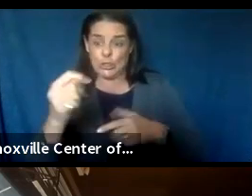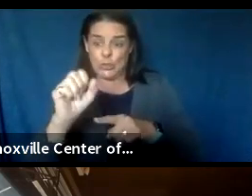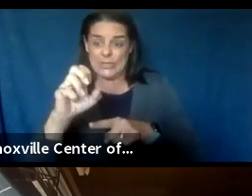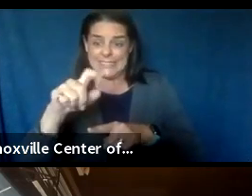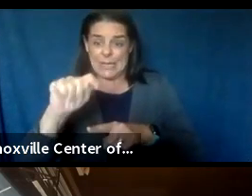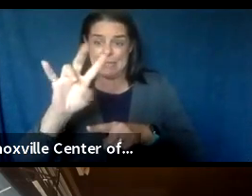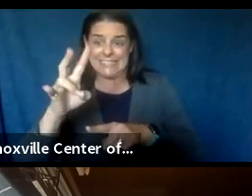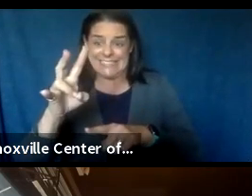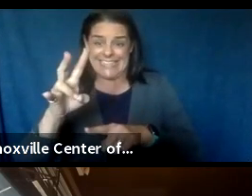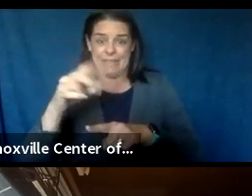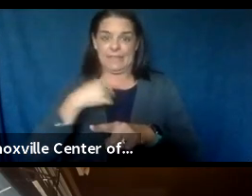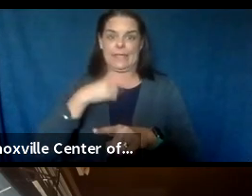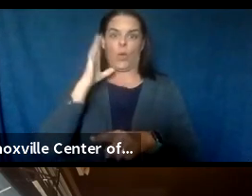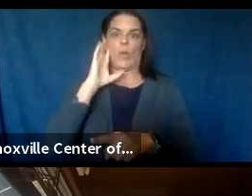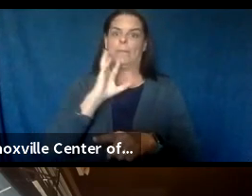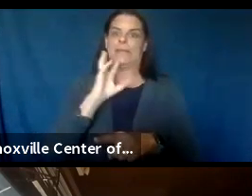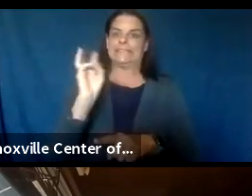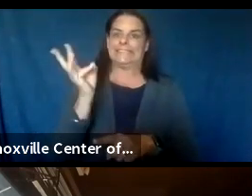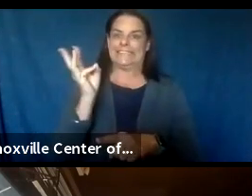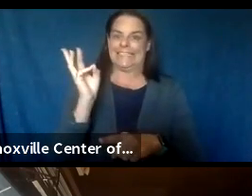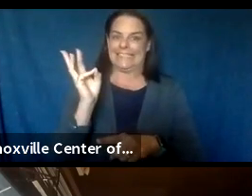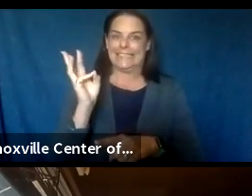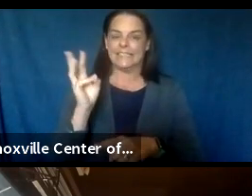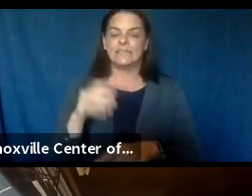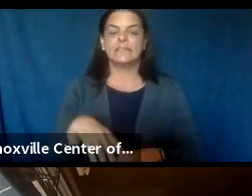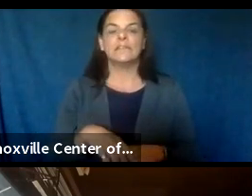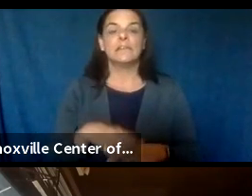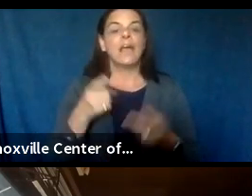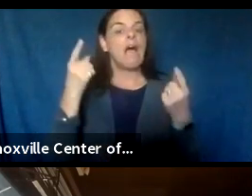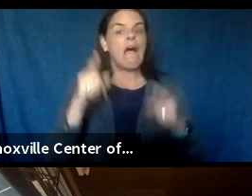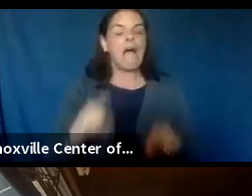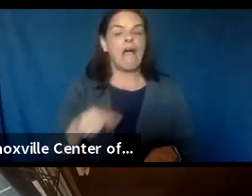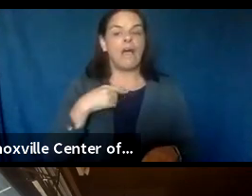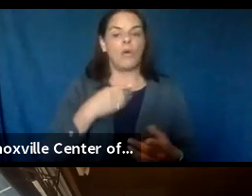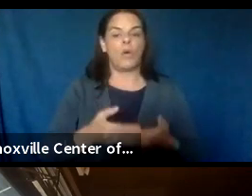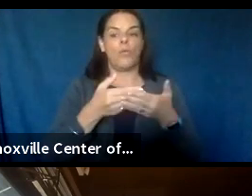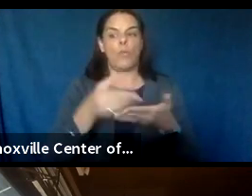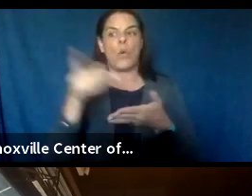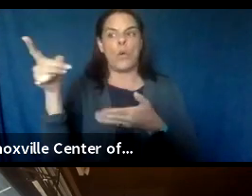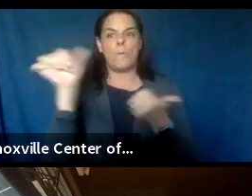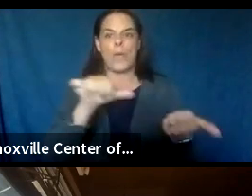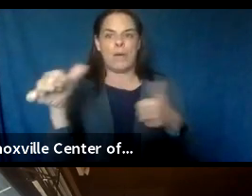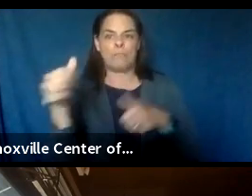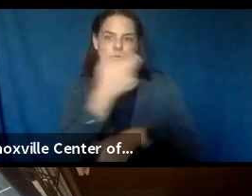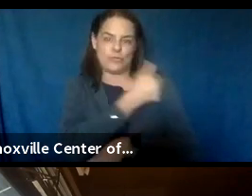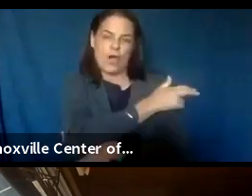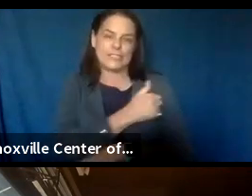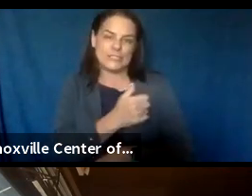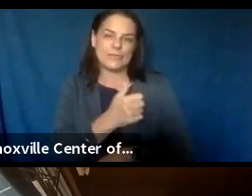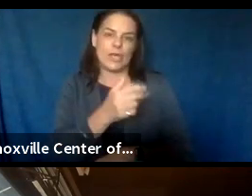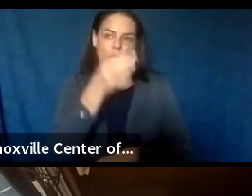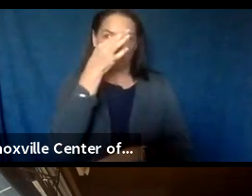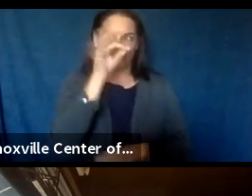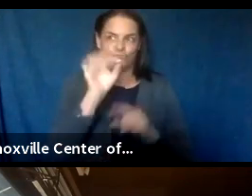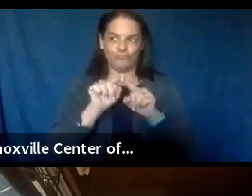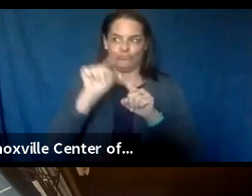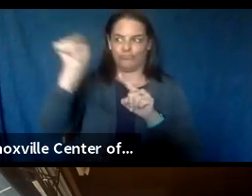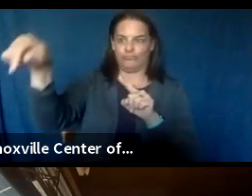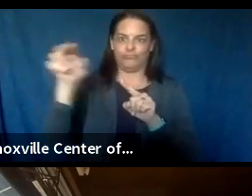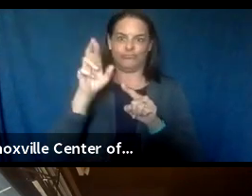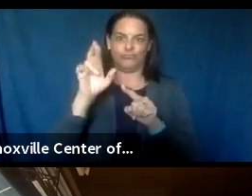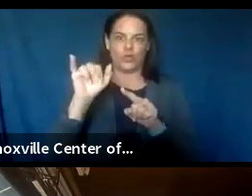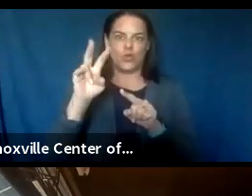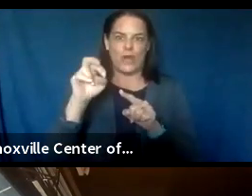my 60th birthday. I happen to have been born at the Baptist Hospital just on the other side of the